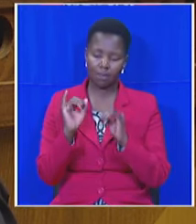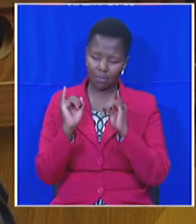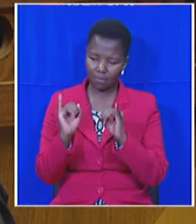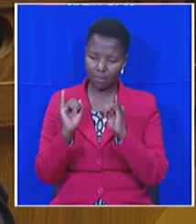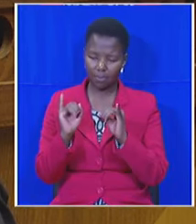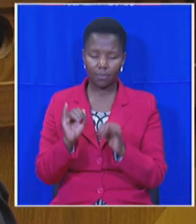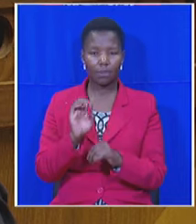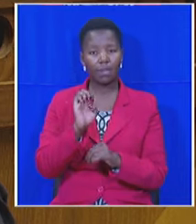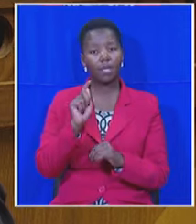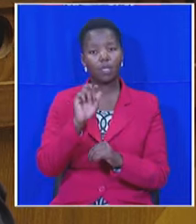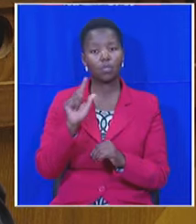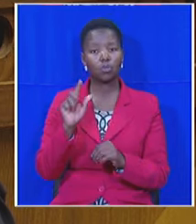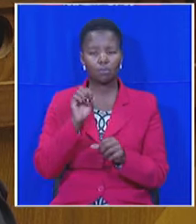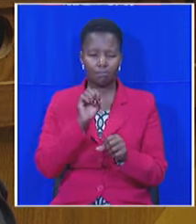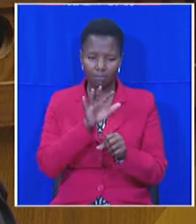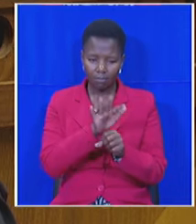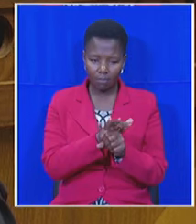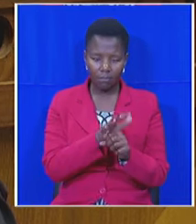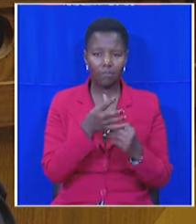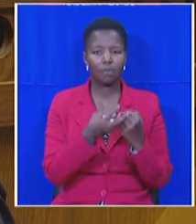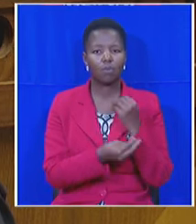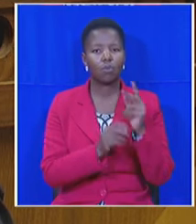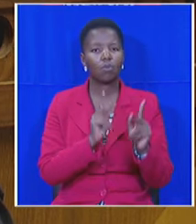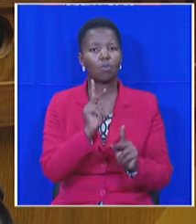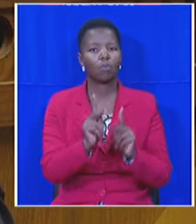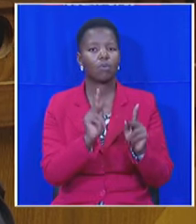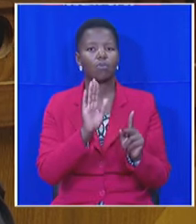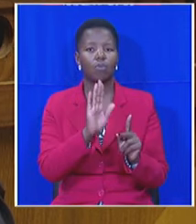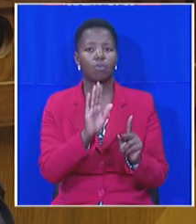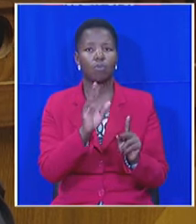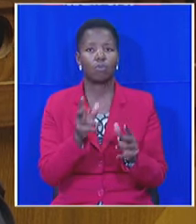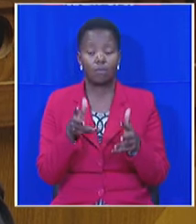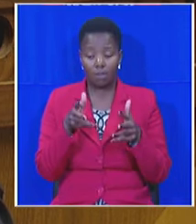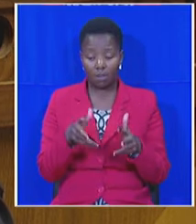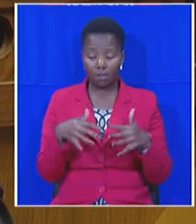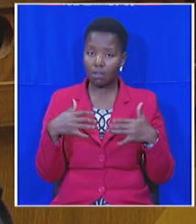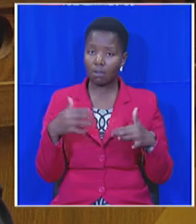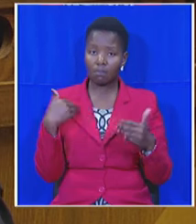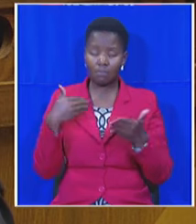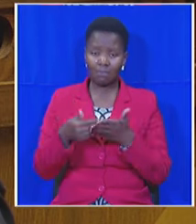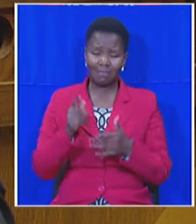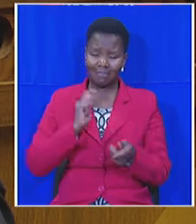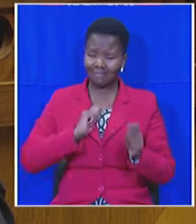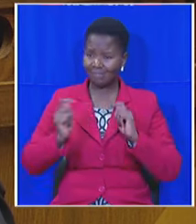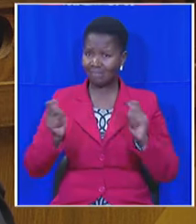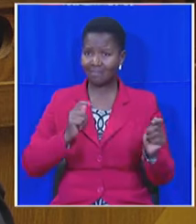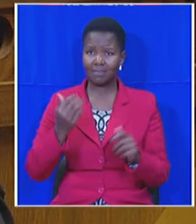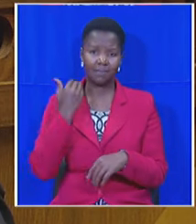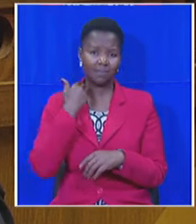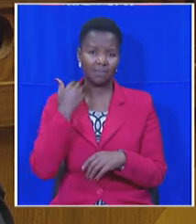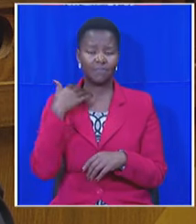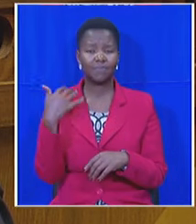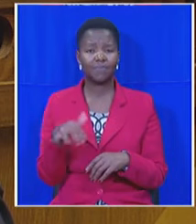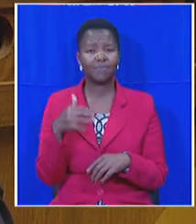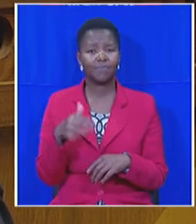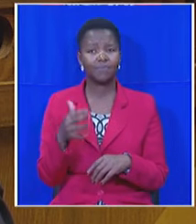is harming the poor and working class, who are already struggling with the higher cost of living in South Africa. During the public hearing